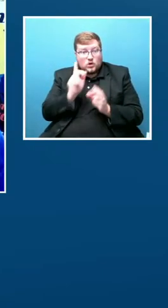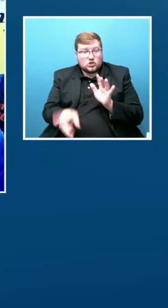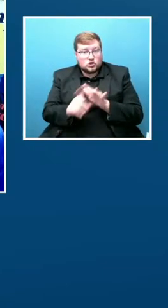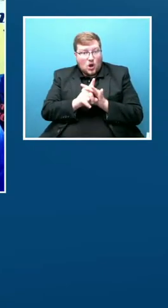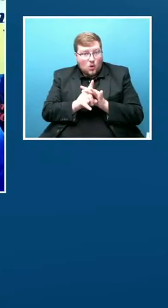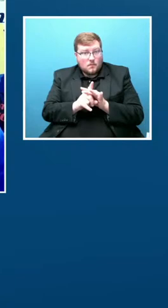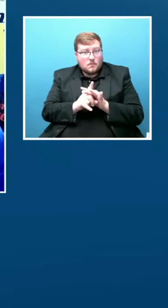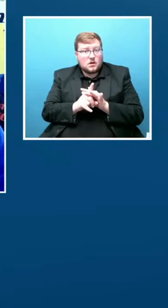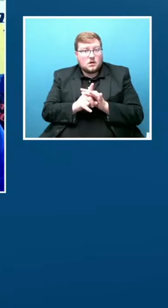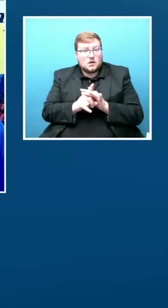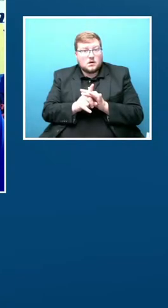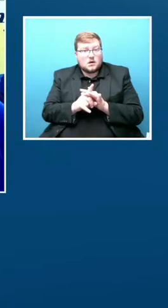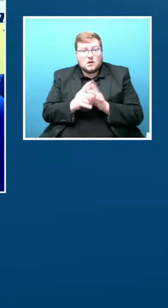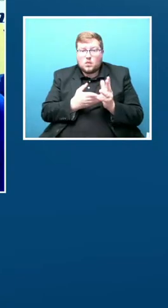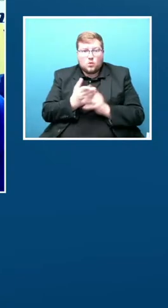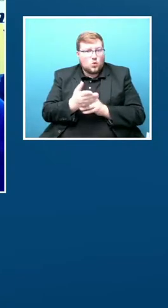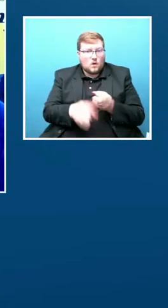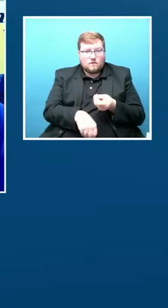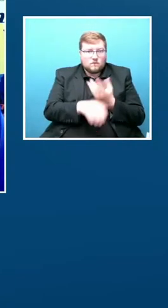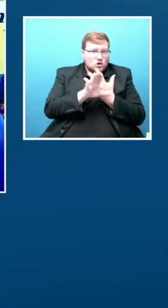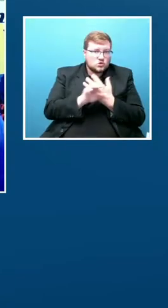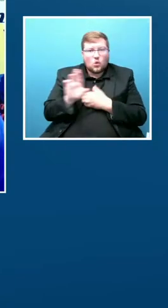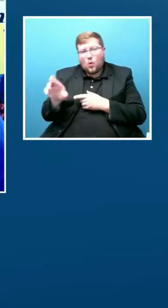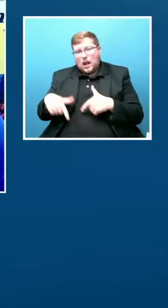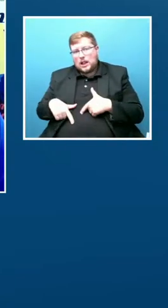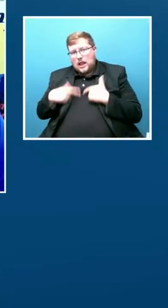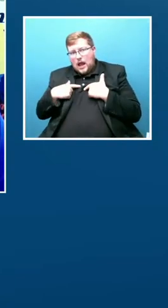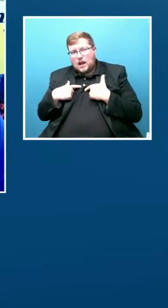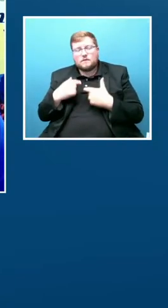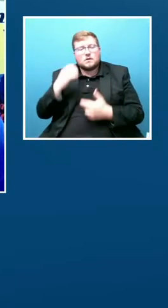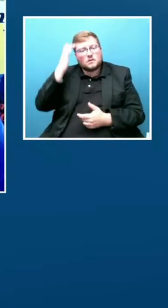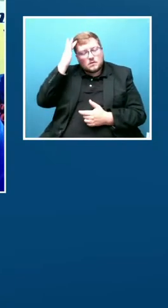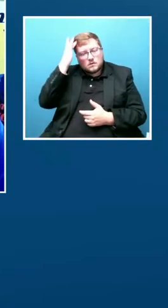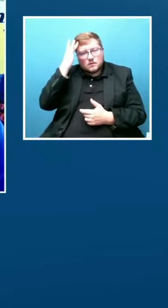whether virtual or in person.